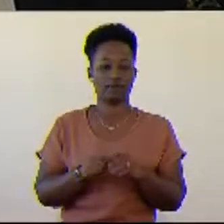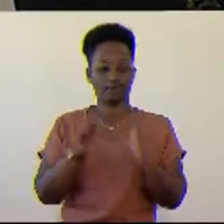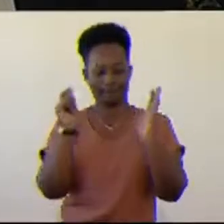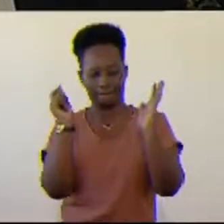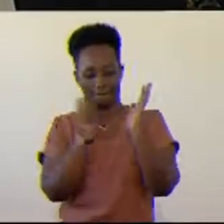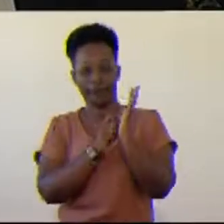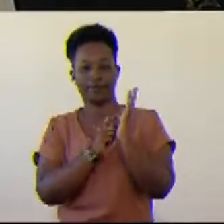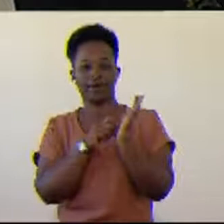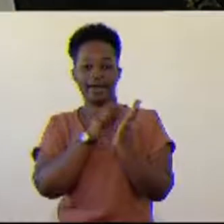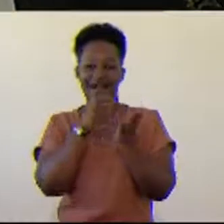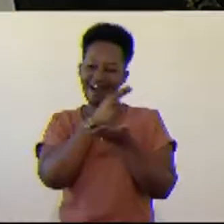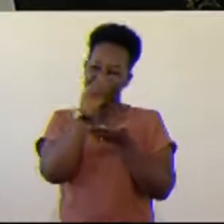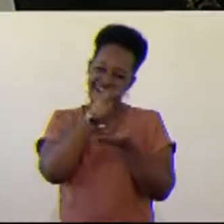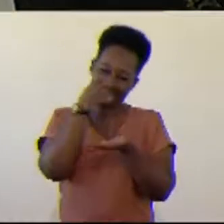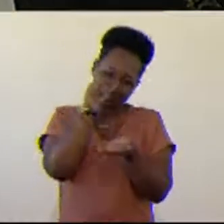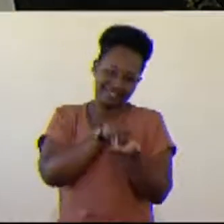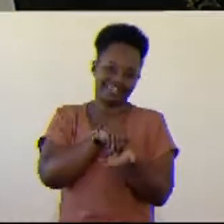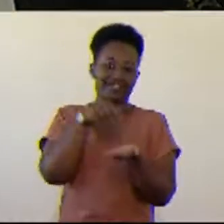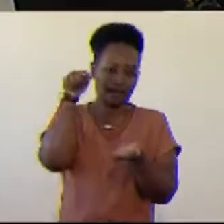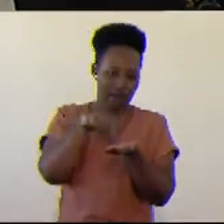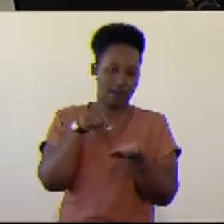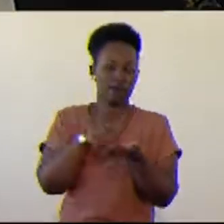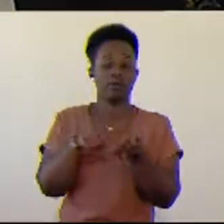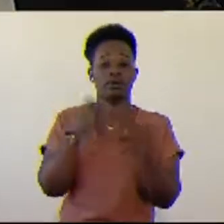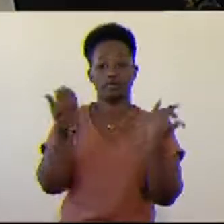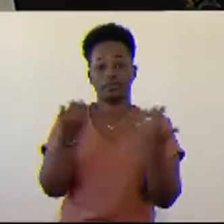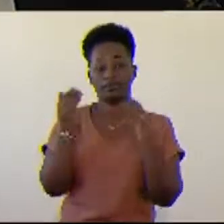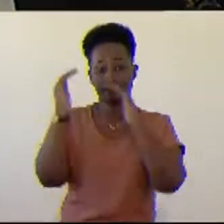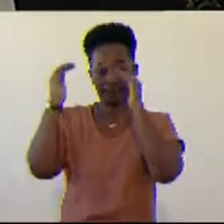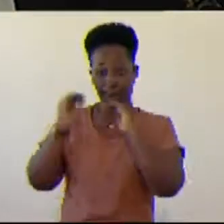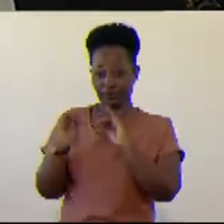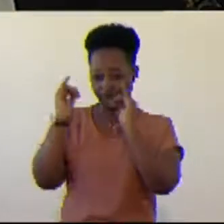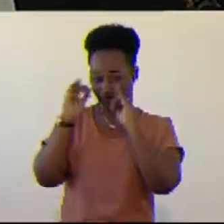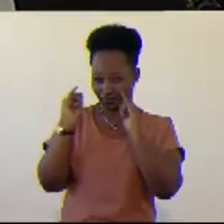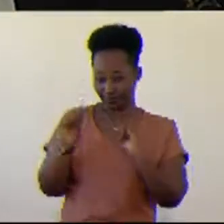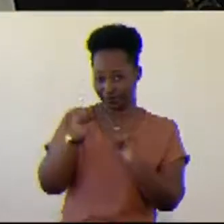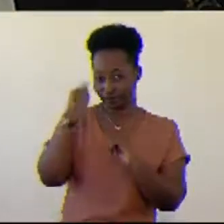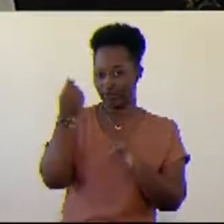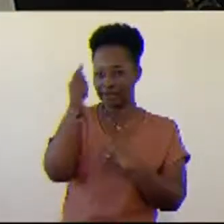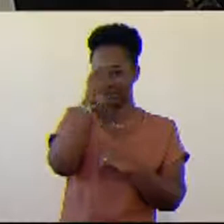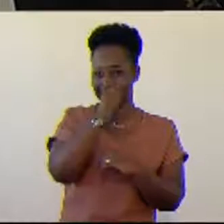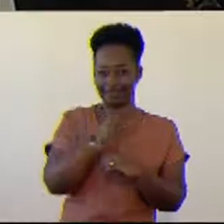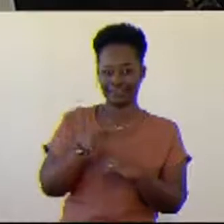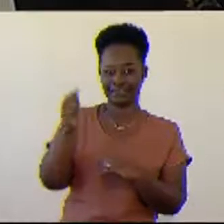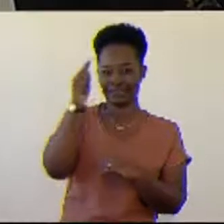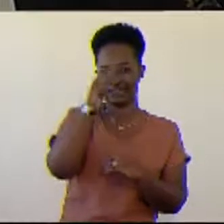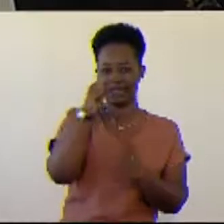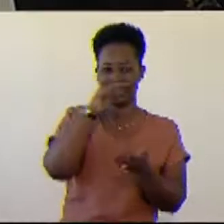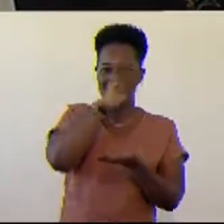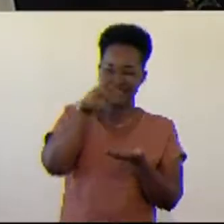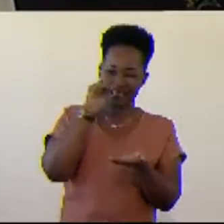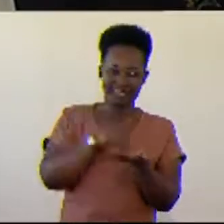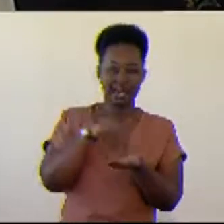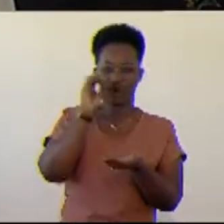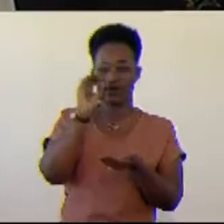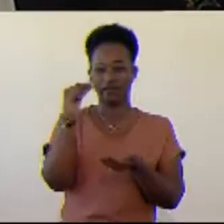Okay. For a circular disk like this one, the center of center of gravity is where